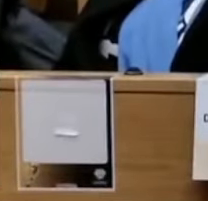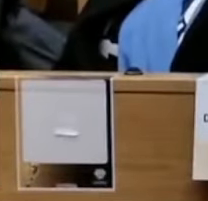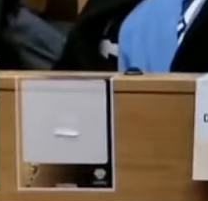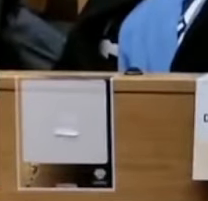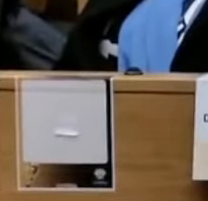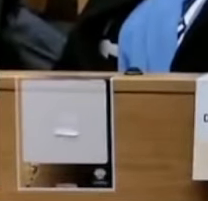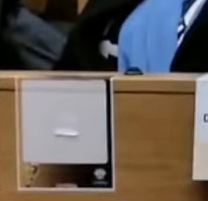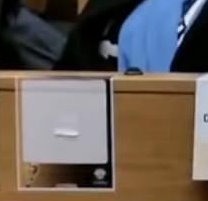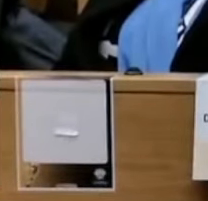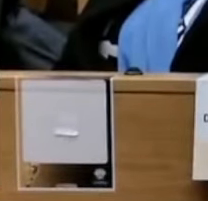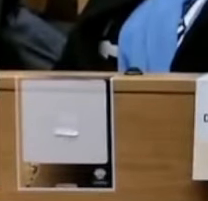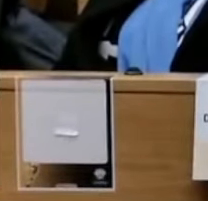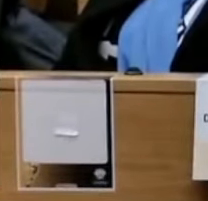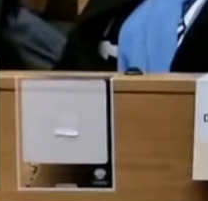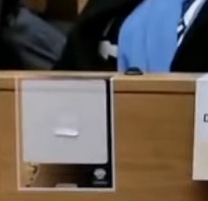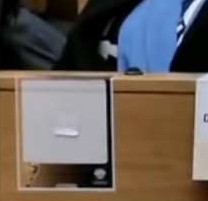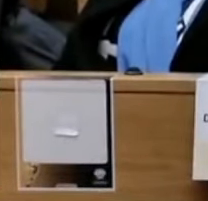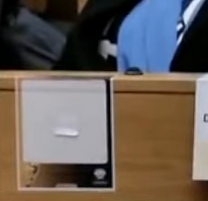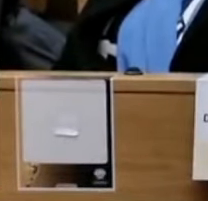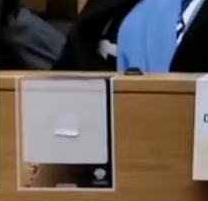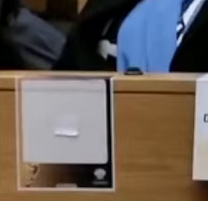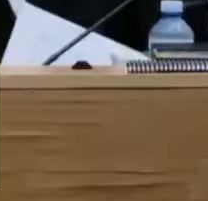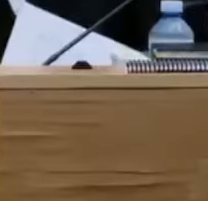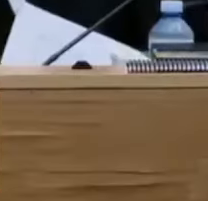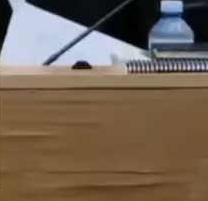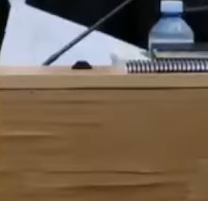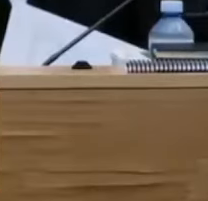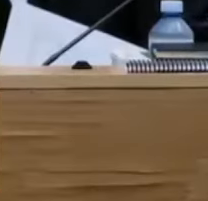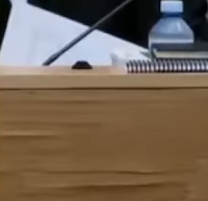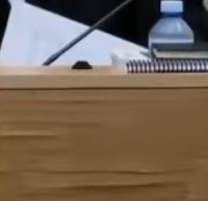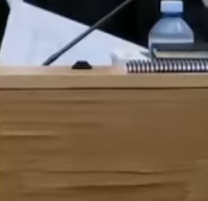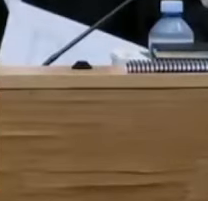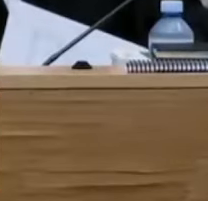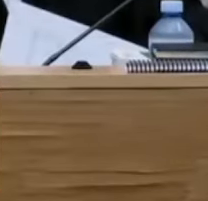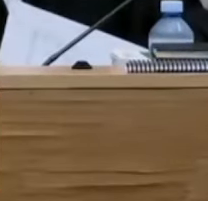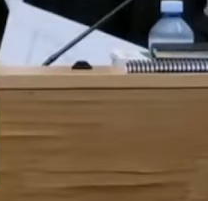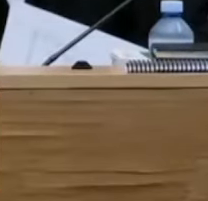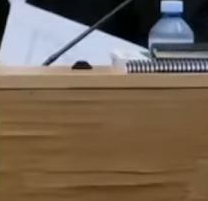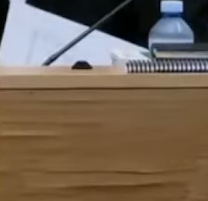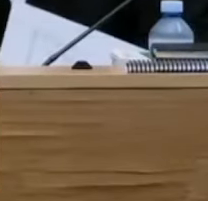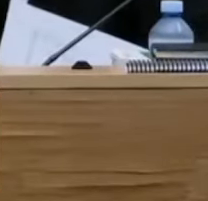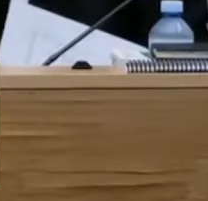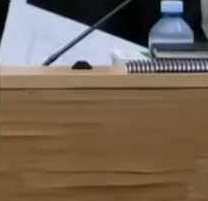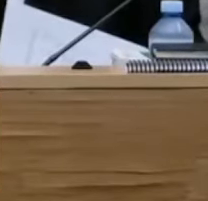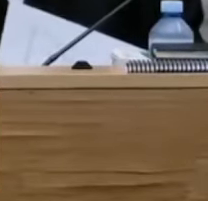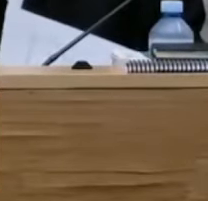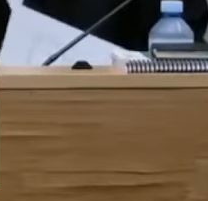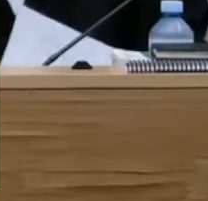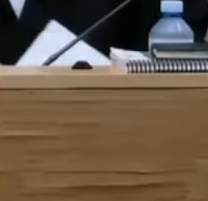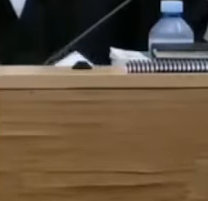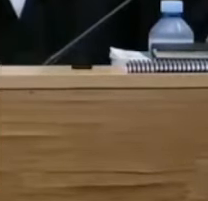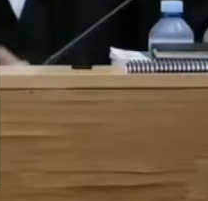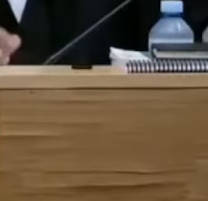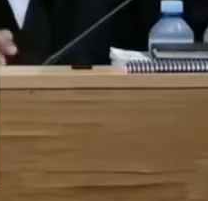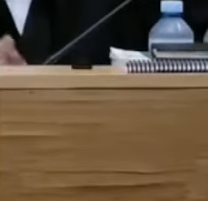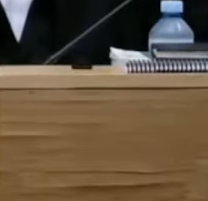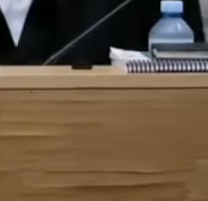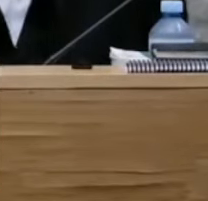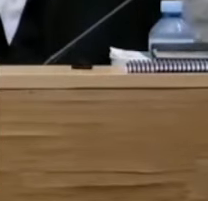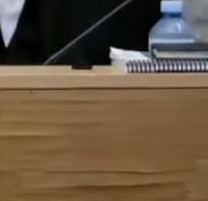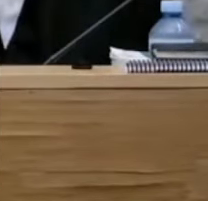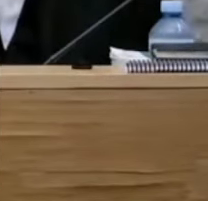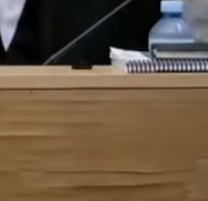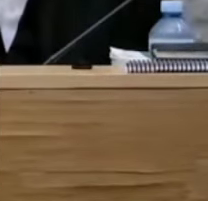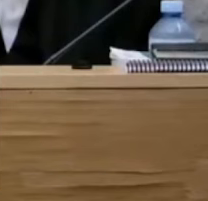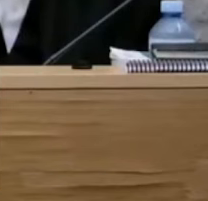currently operating at a vacancy rate of 18%, which is well above the vacancy rate target set by the Department of